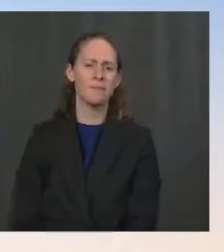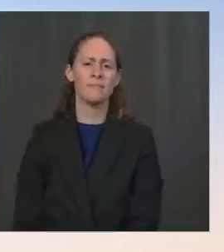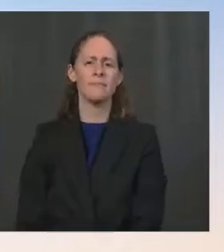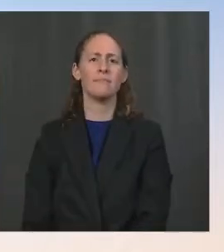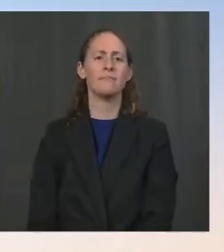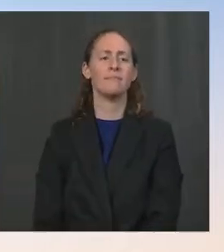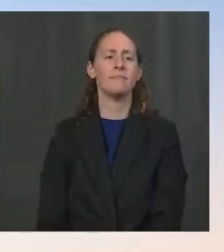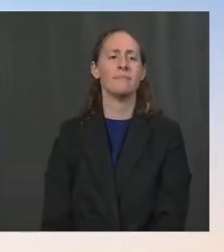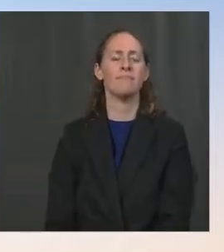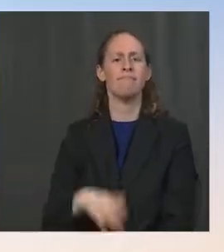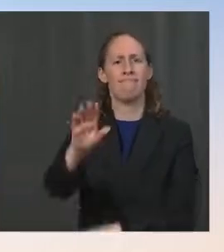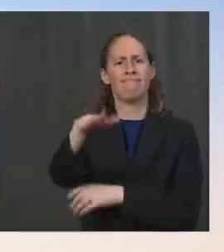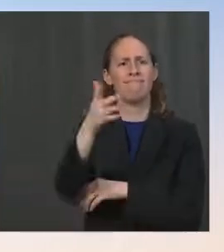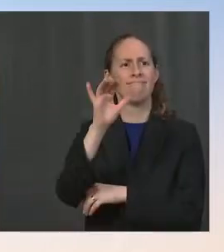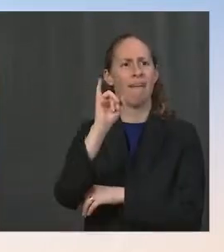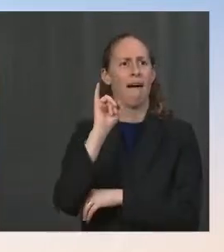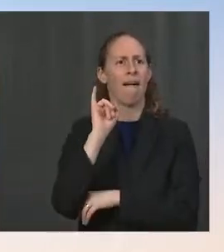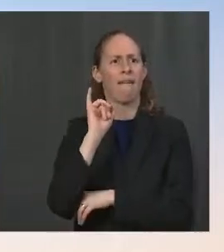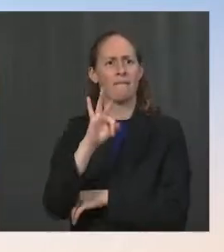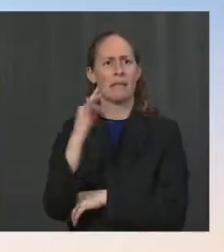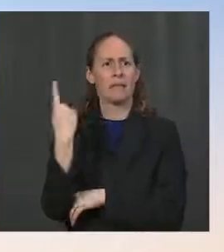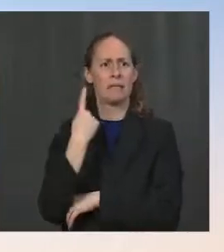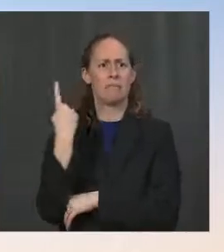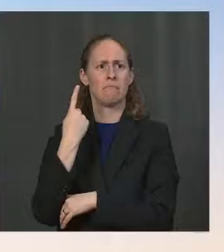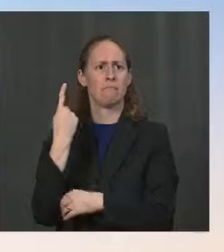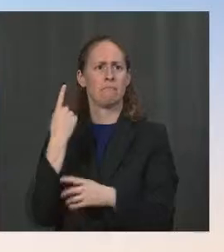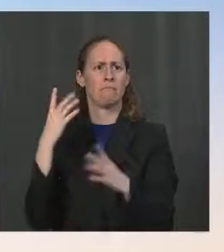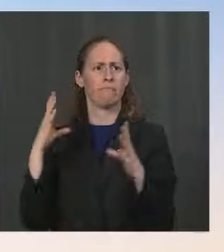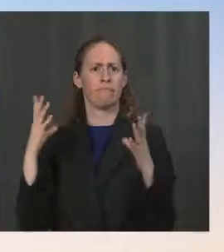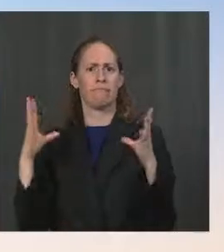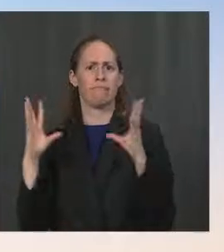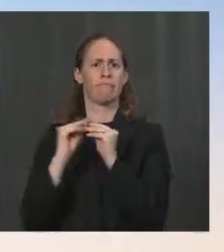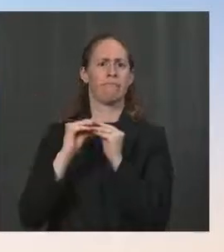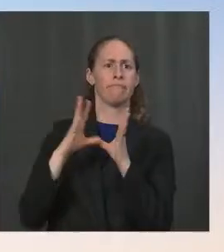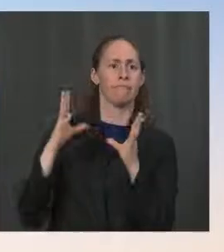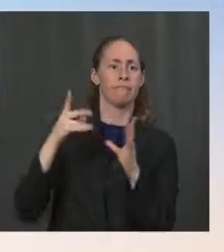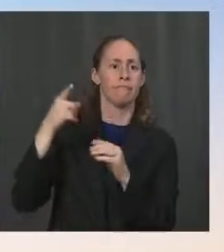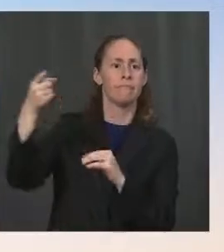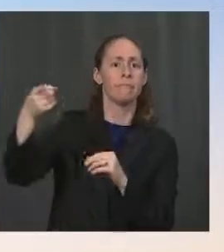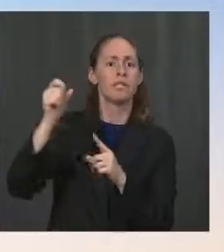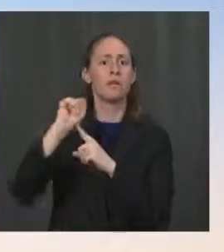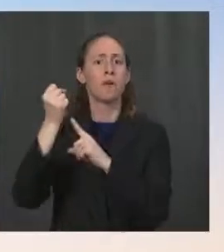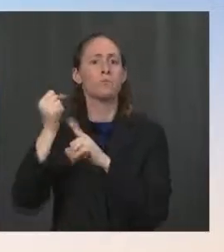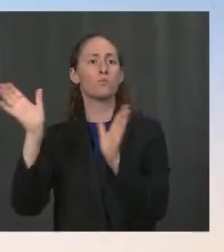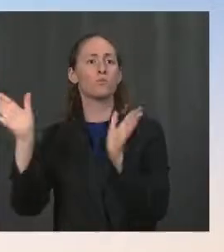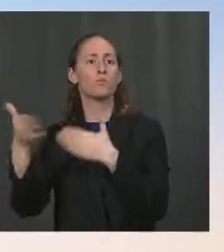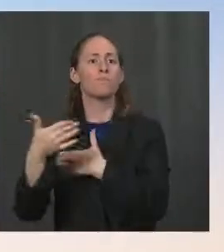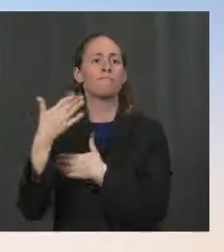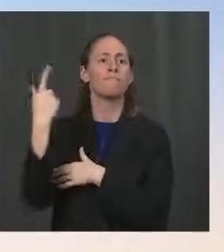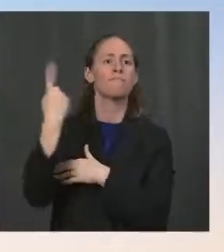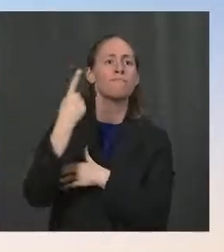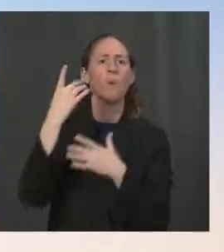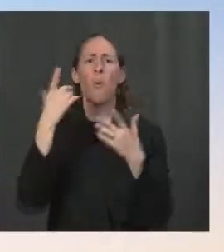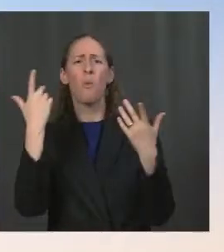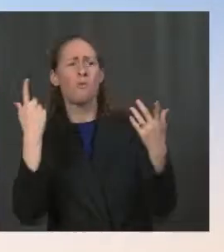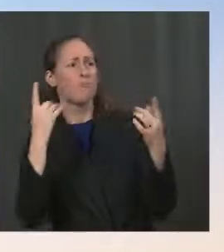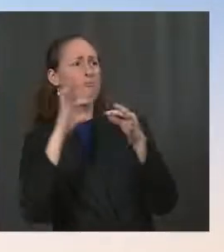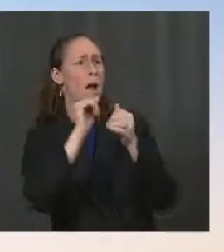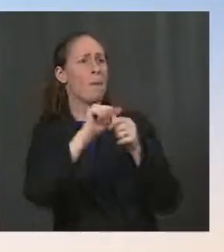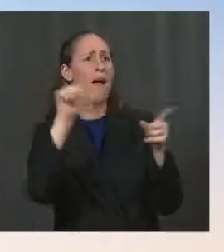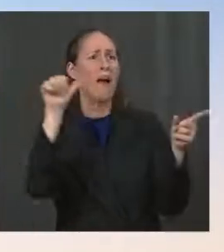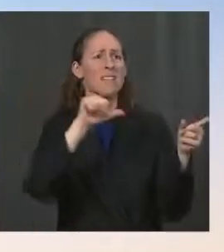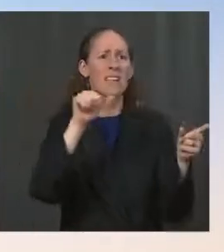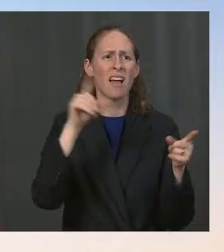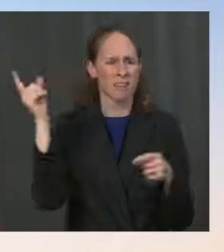meeting warranted in the Situation Room with his military leaders, national security team about Afghanistan or any other issue, of course he's going to be there for